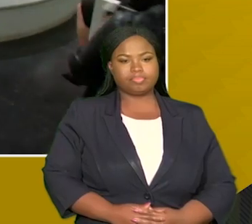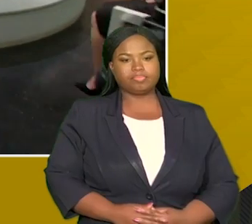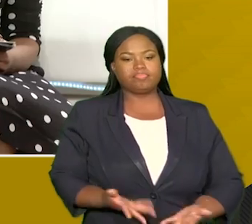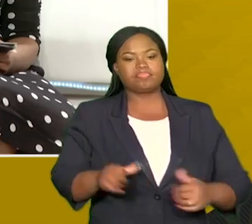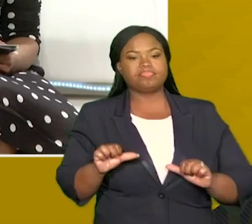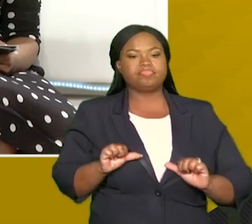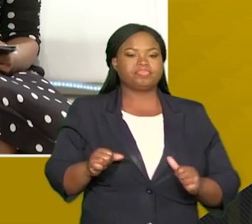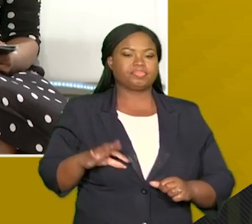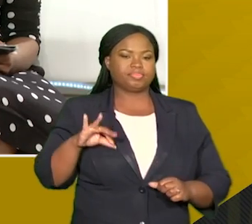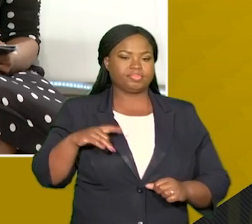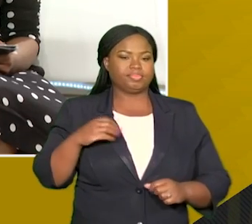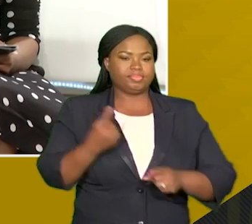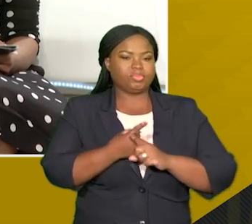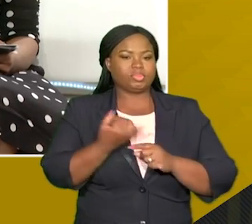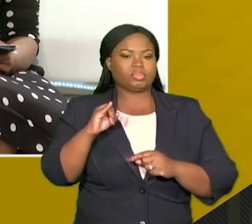Welcome back to Daily